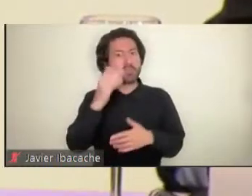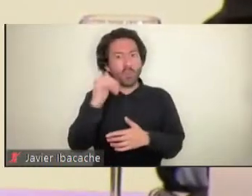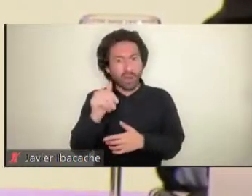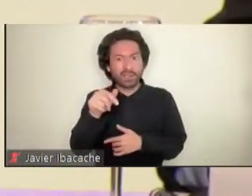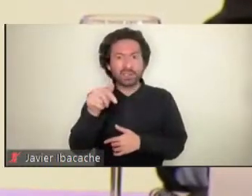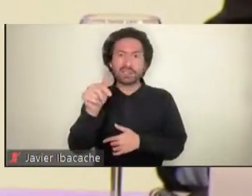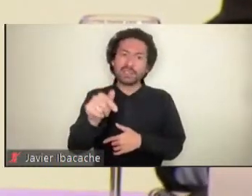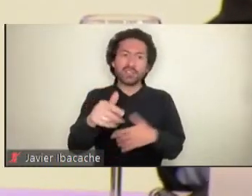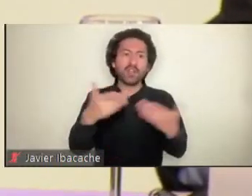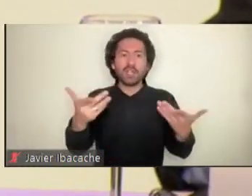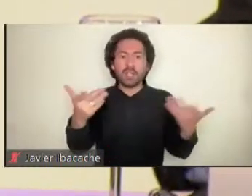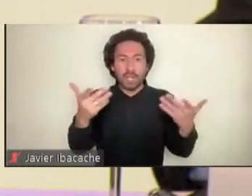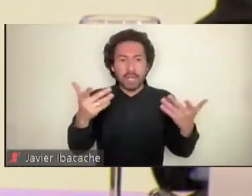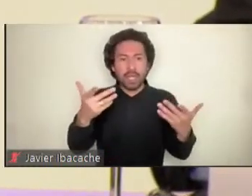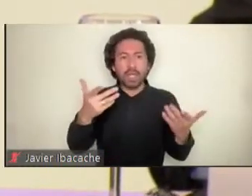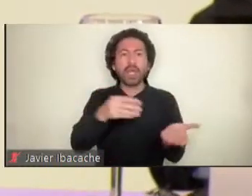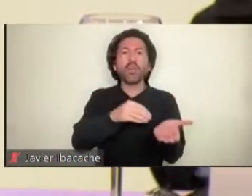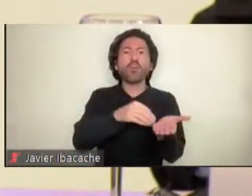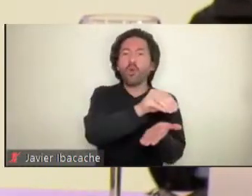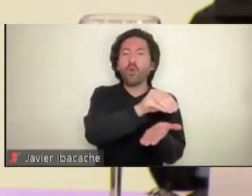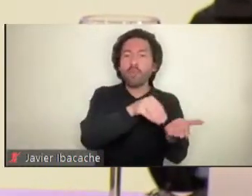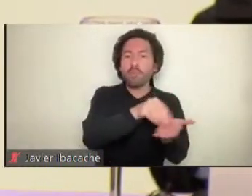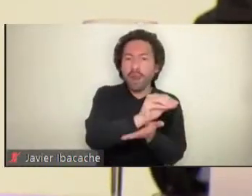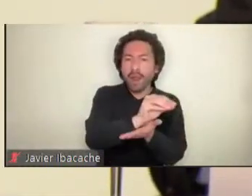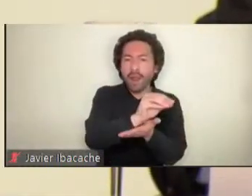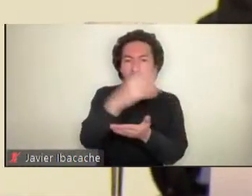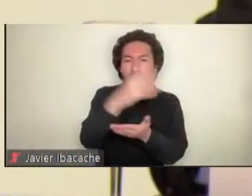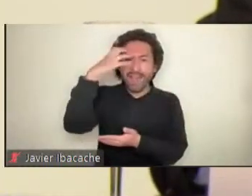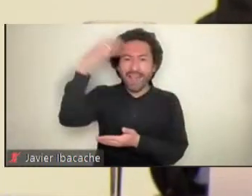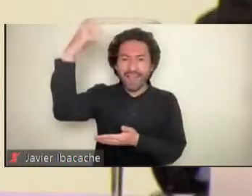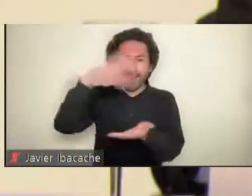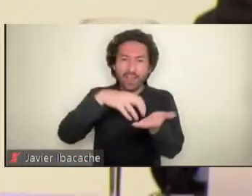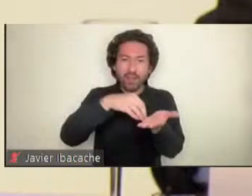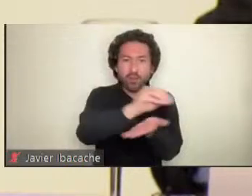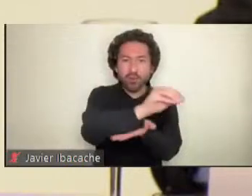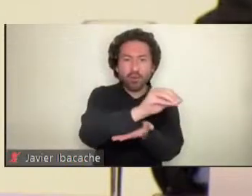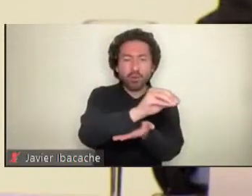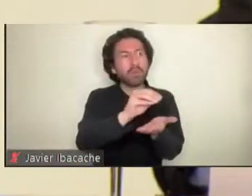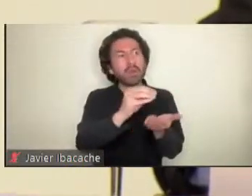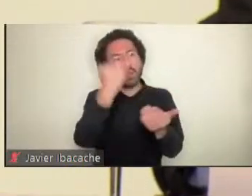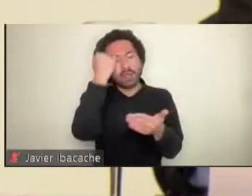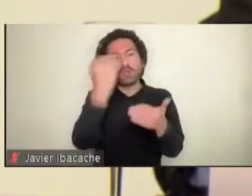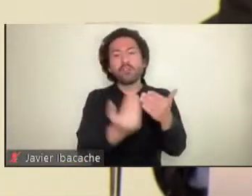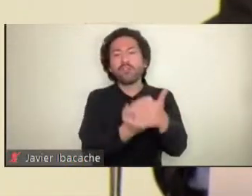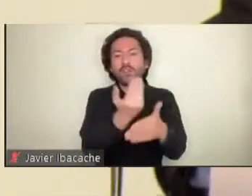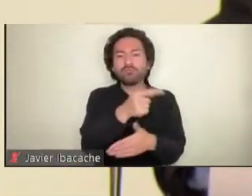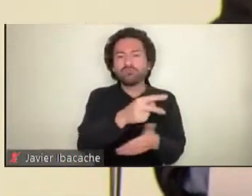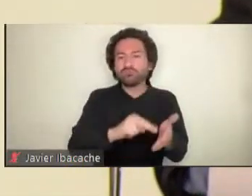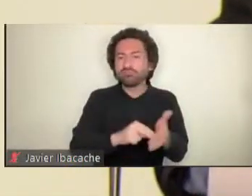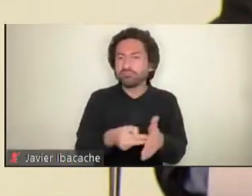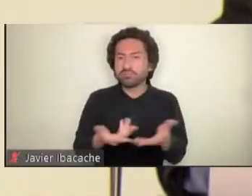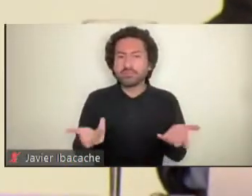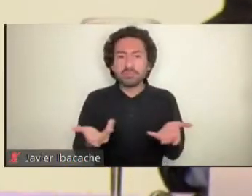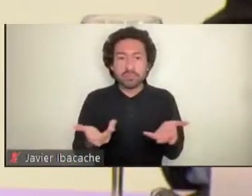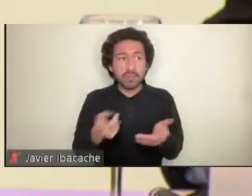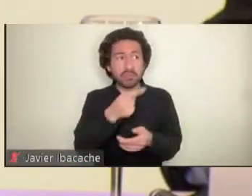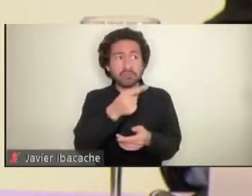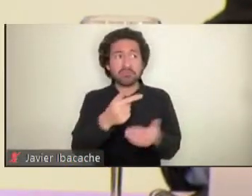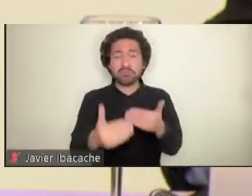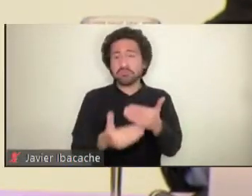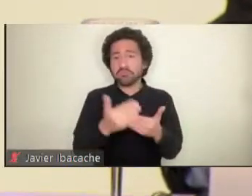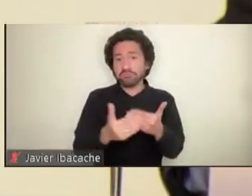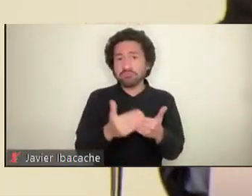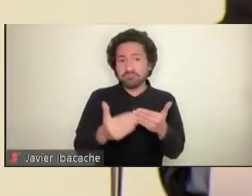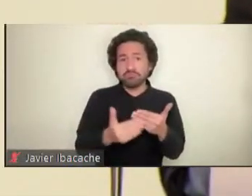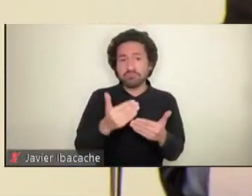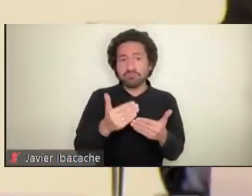that is the public purchase of innovation. Conceptually, they are easy,